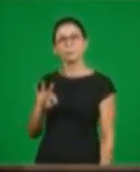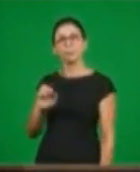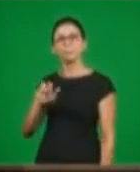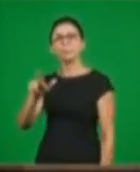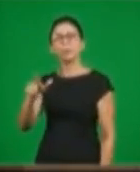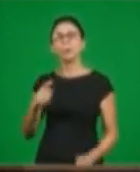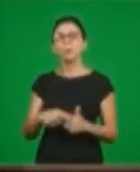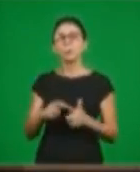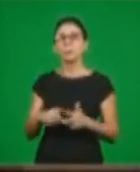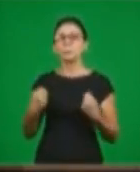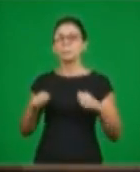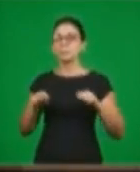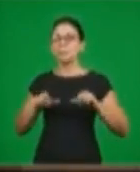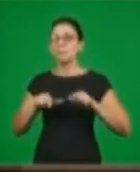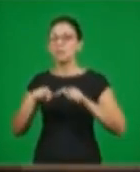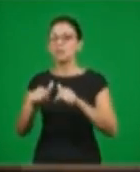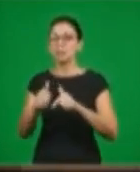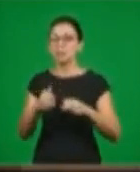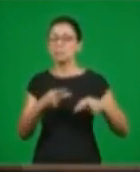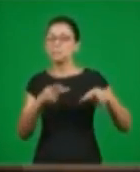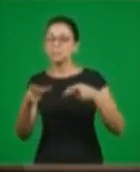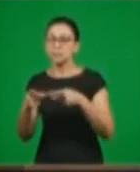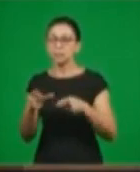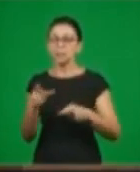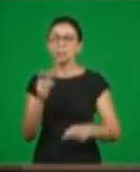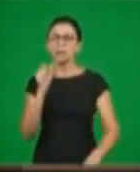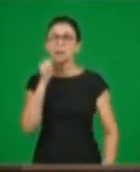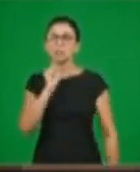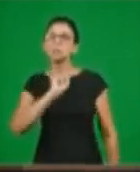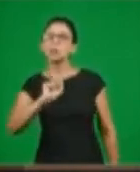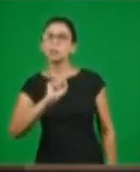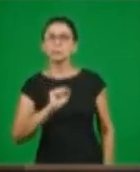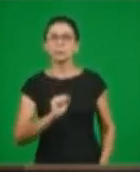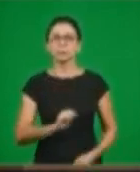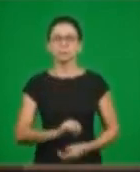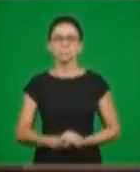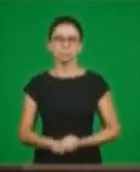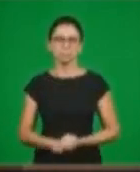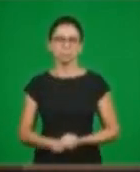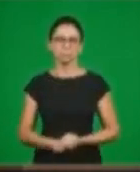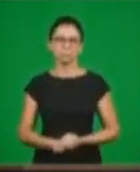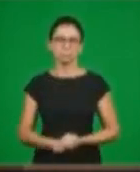travel. They have to see people, and they would think they know.